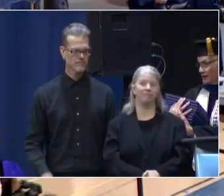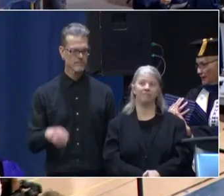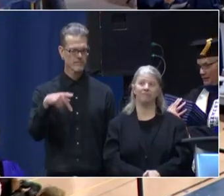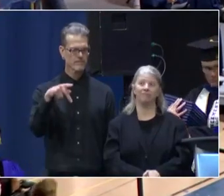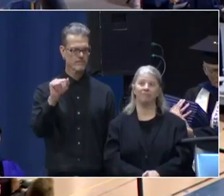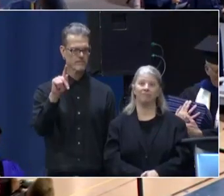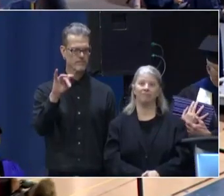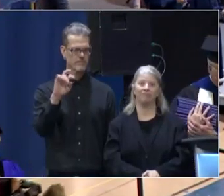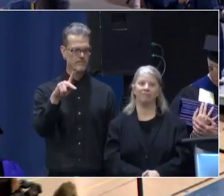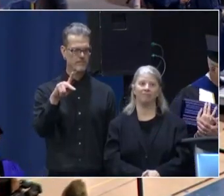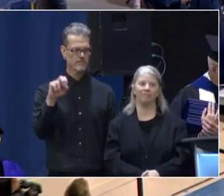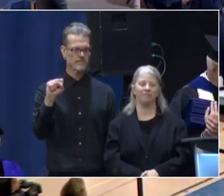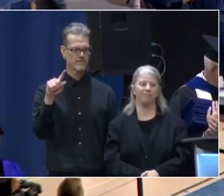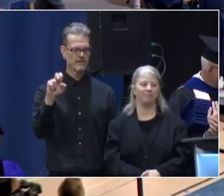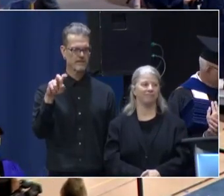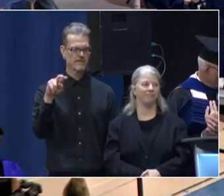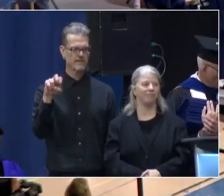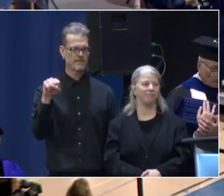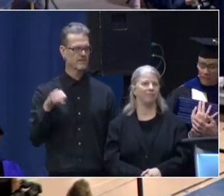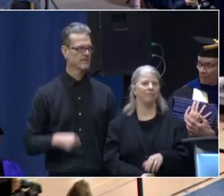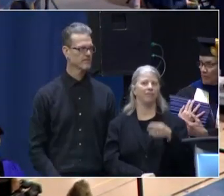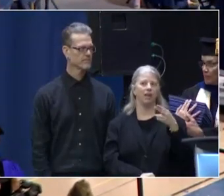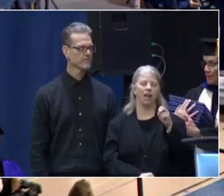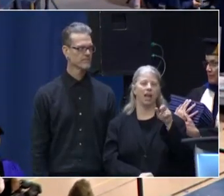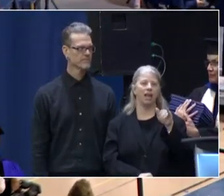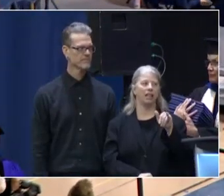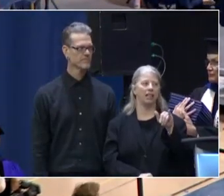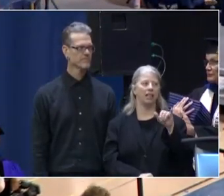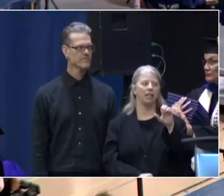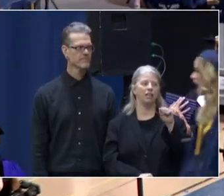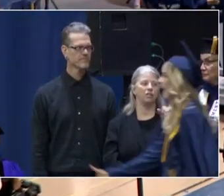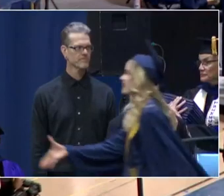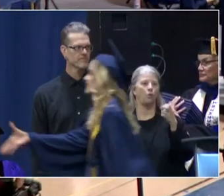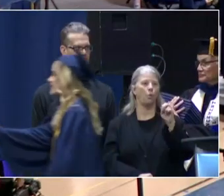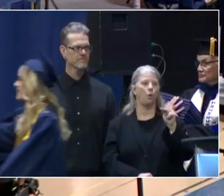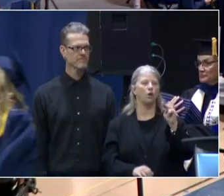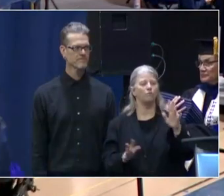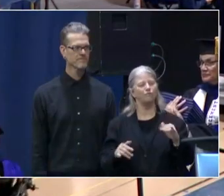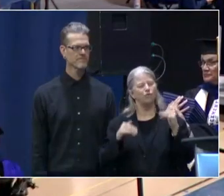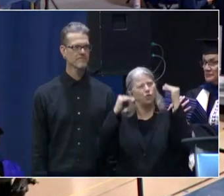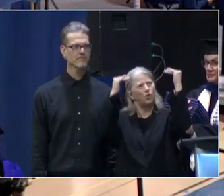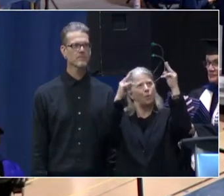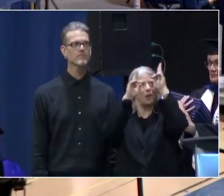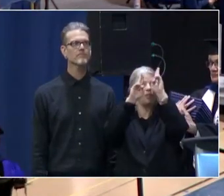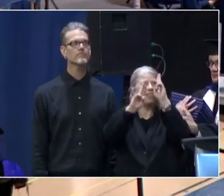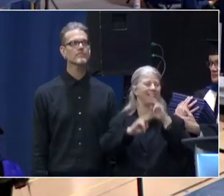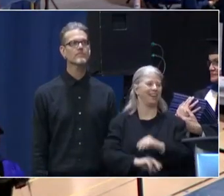Patrick Stevens. Haley Spohr, summa cum laude.